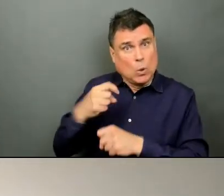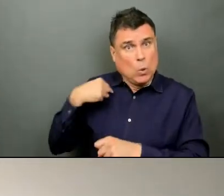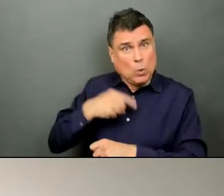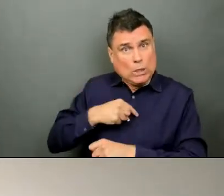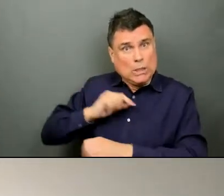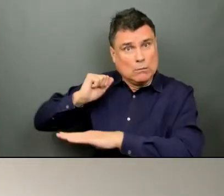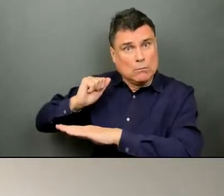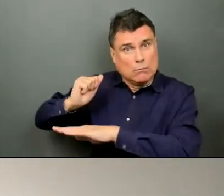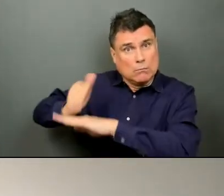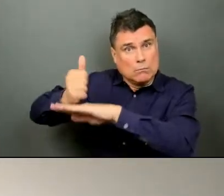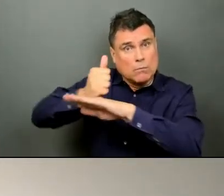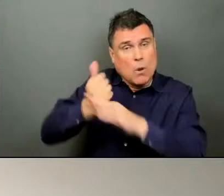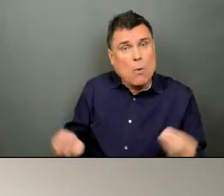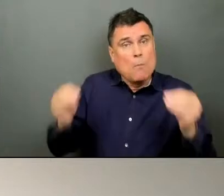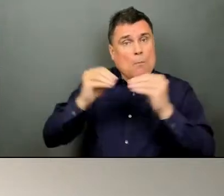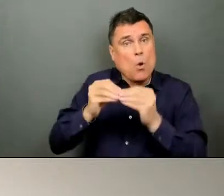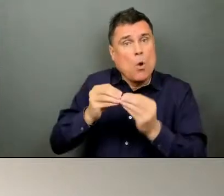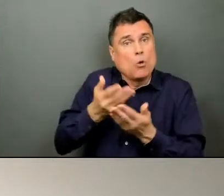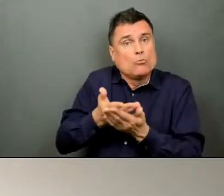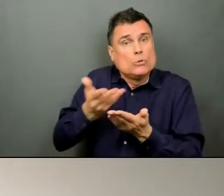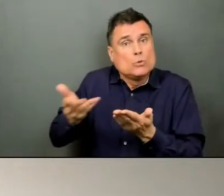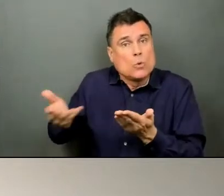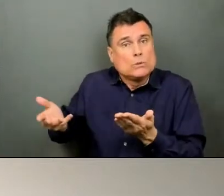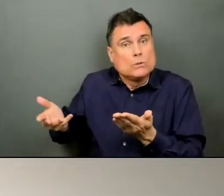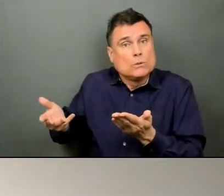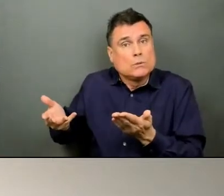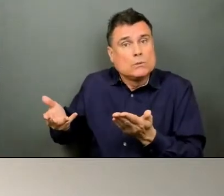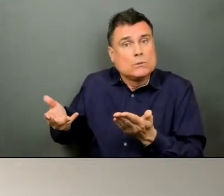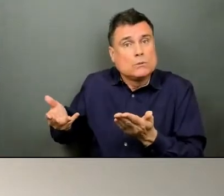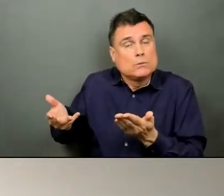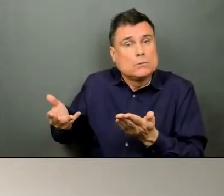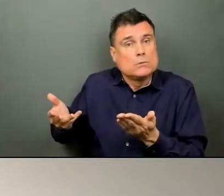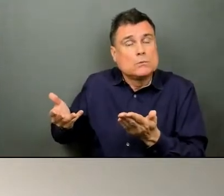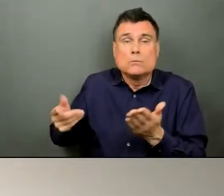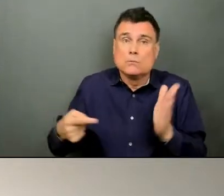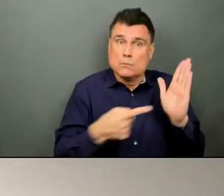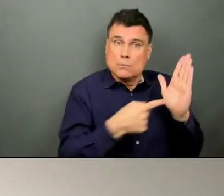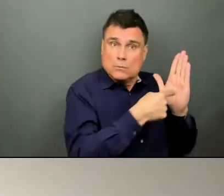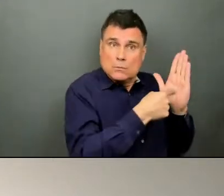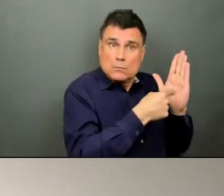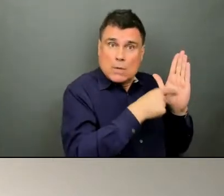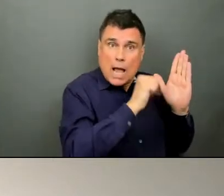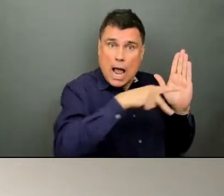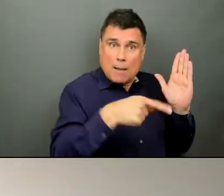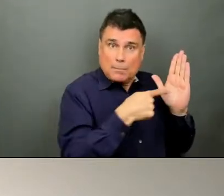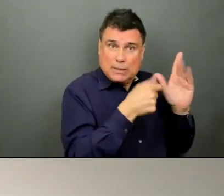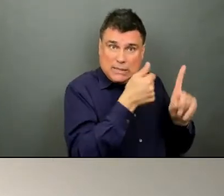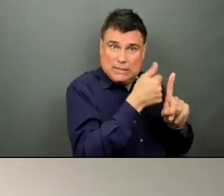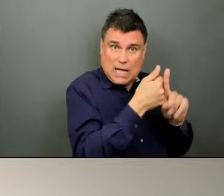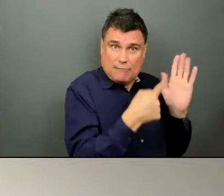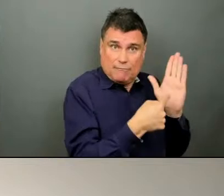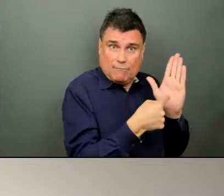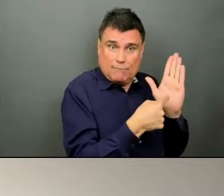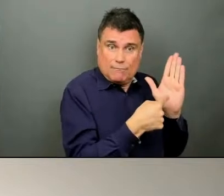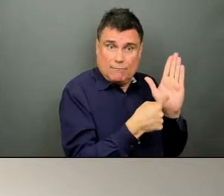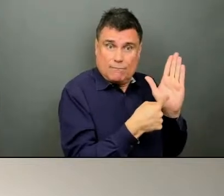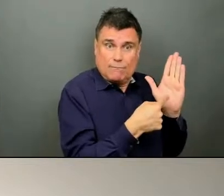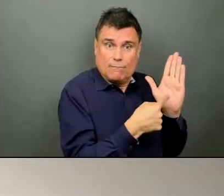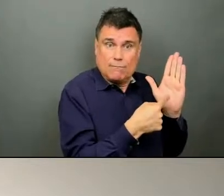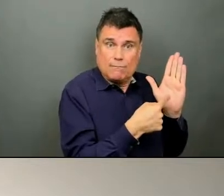of the crisis that was the pandemic. And so we began our services in April